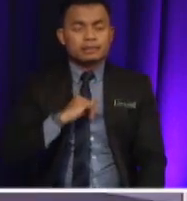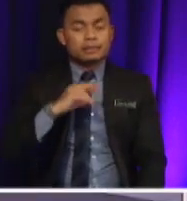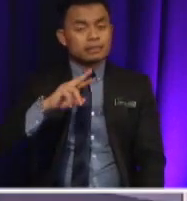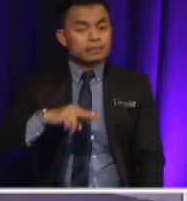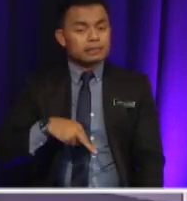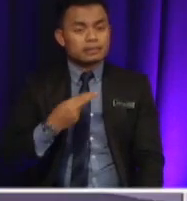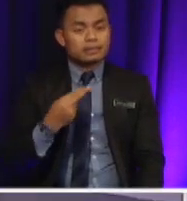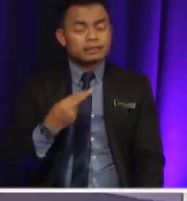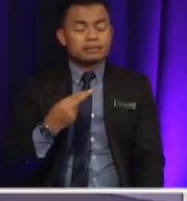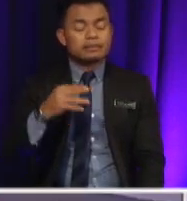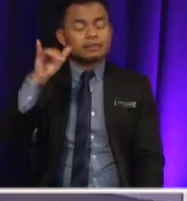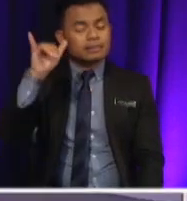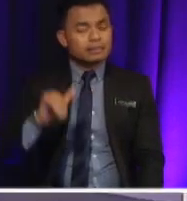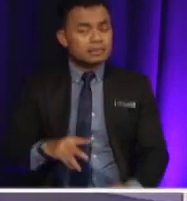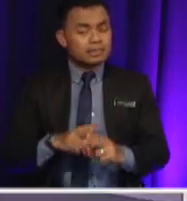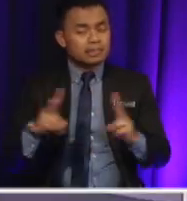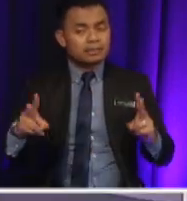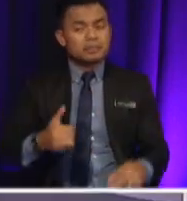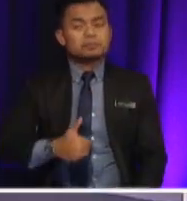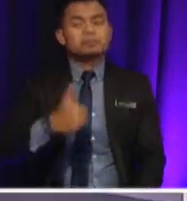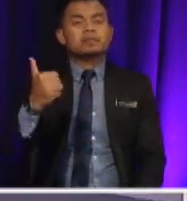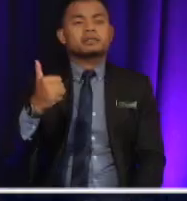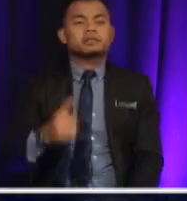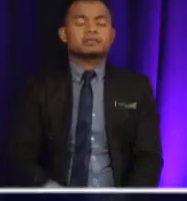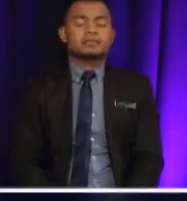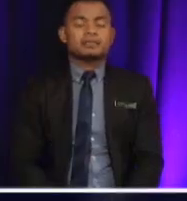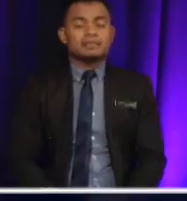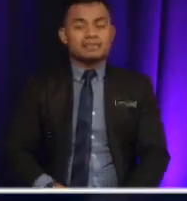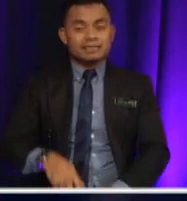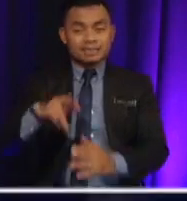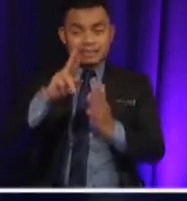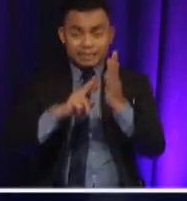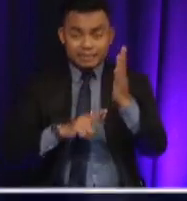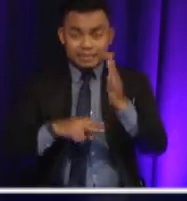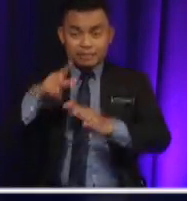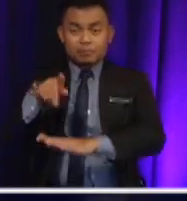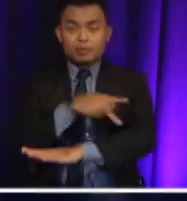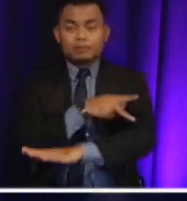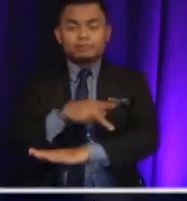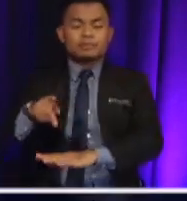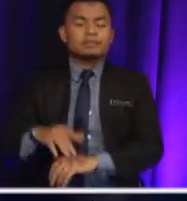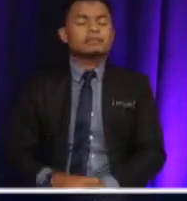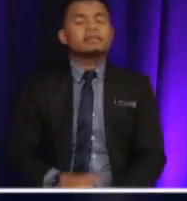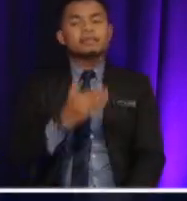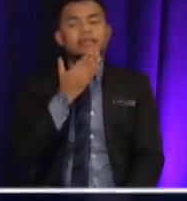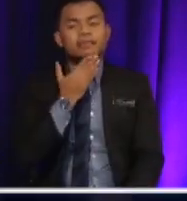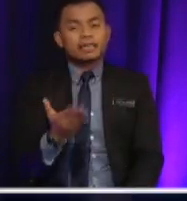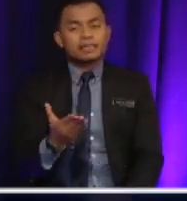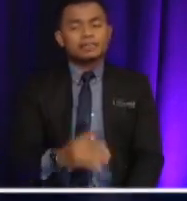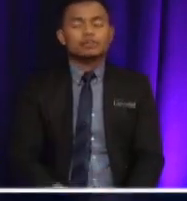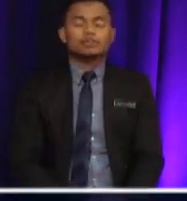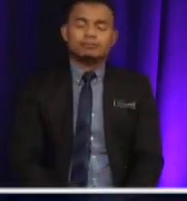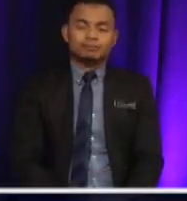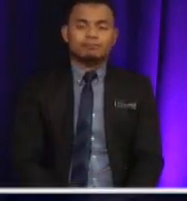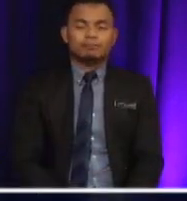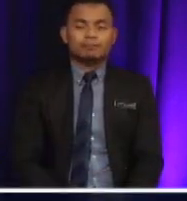best performance was your recitation of the Yay. poem. I'm so happy you got it right. Thank you okay? so much. I'm sure the people